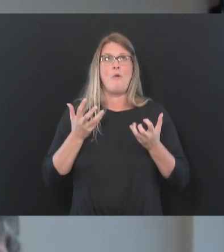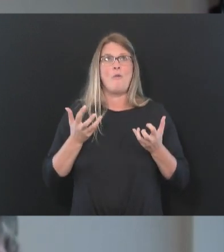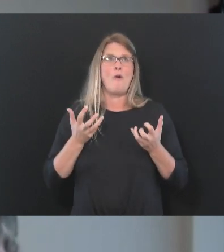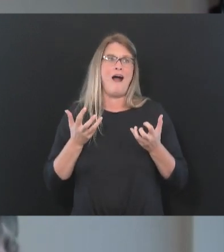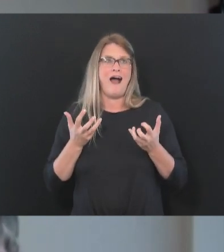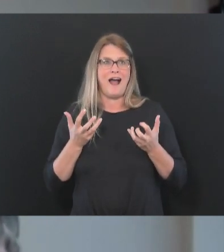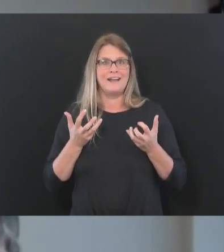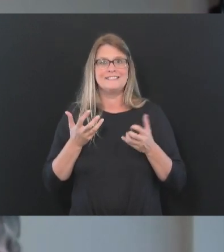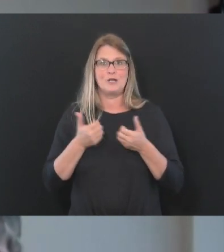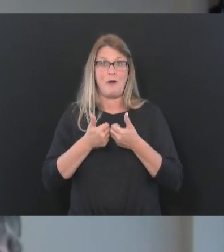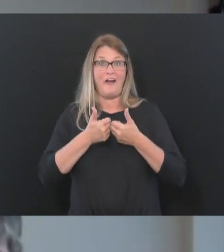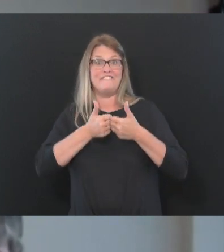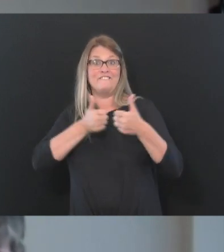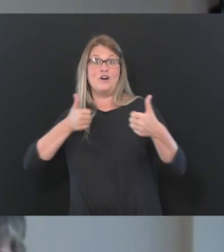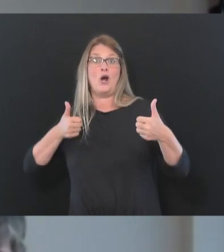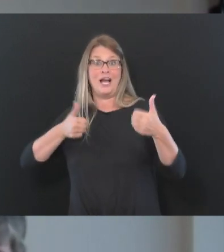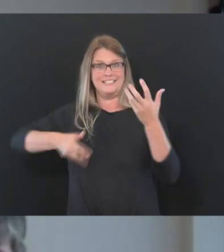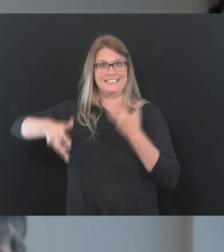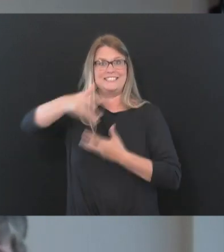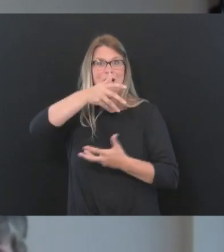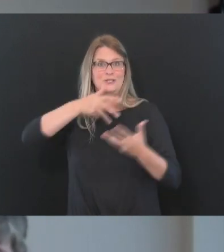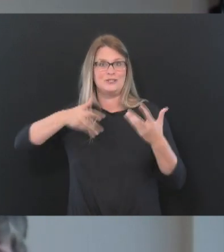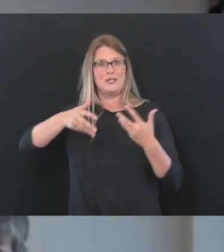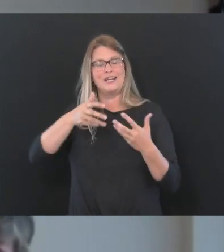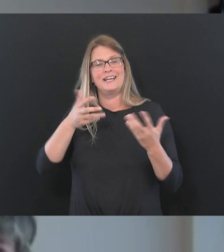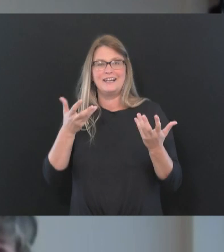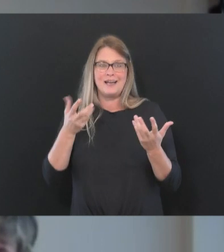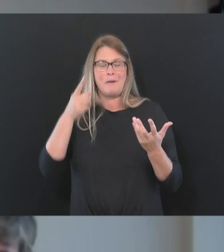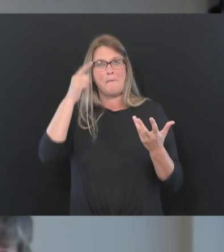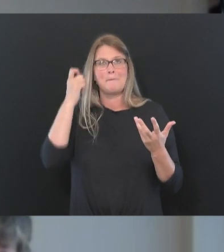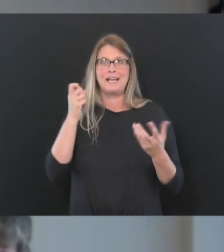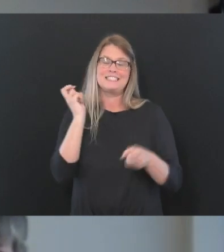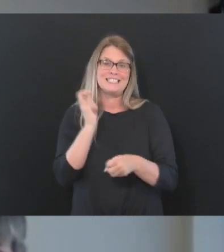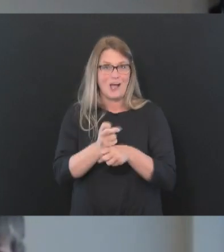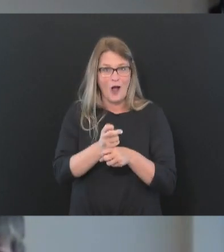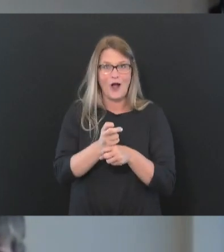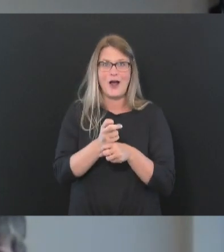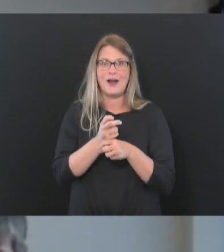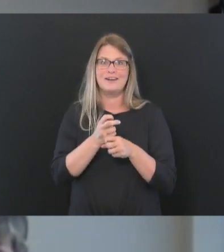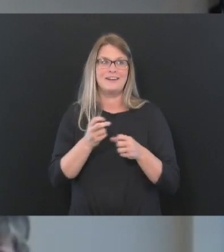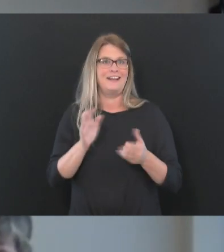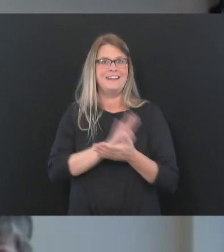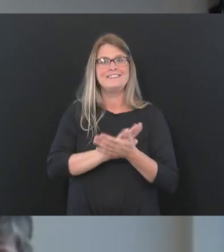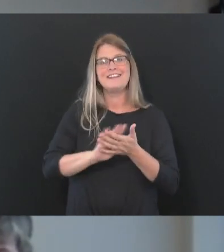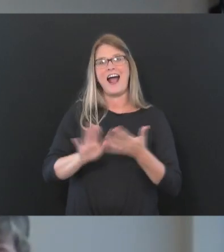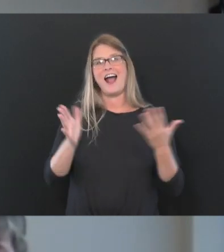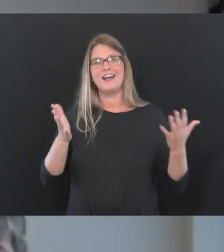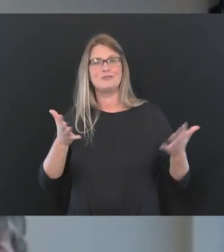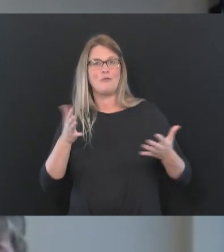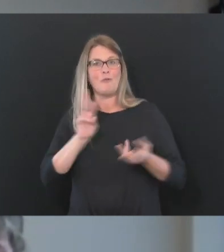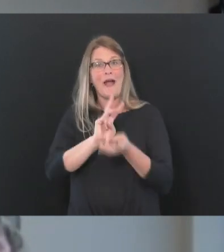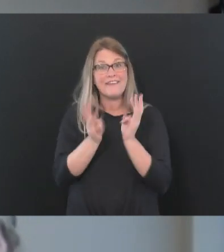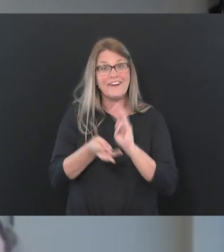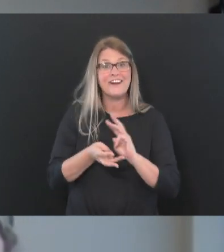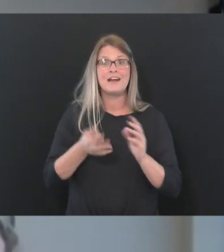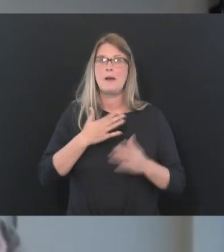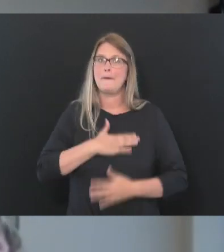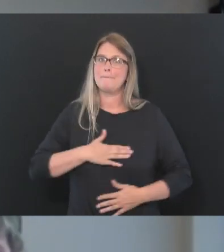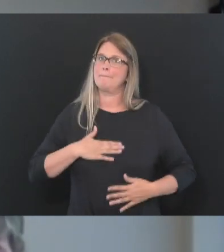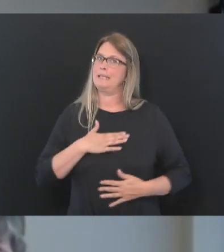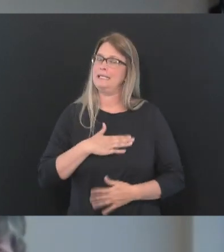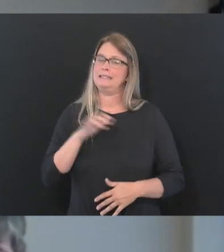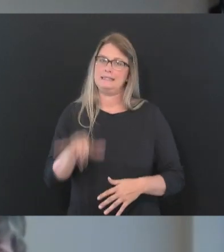those social distancing restrictions a little bit, and because it's difficult, especially when the weather is nice, we'd ask you, please do not. We've got to